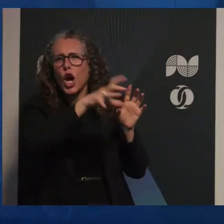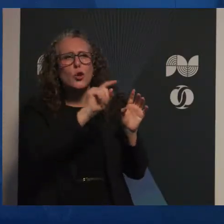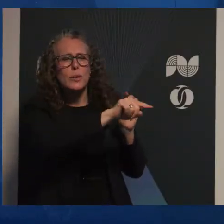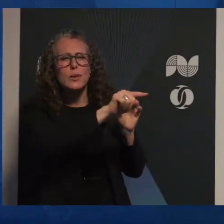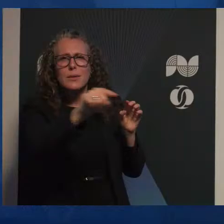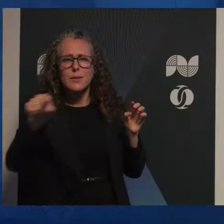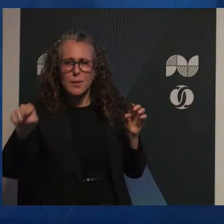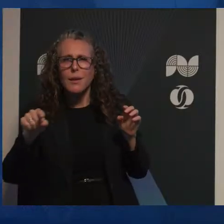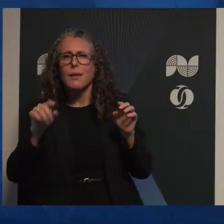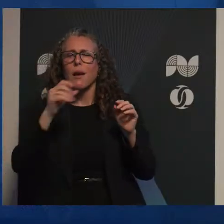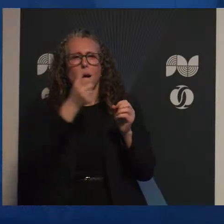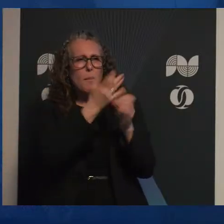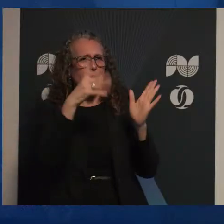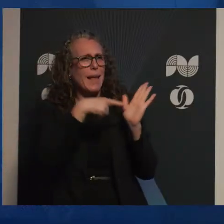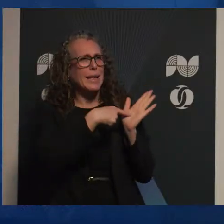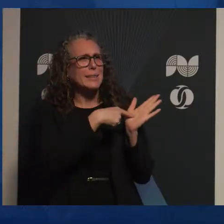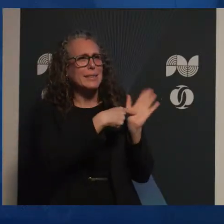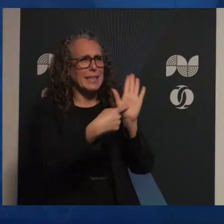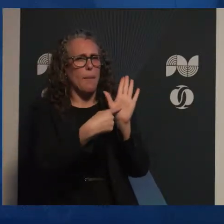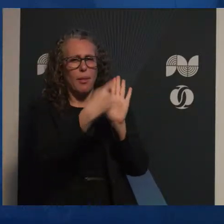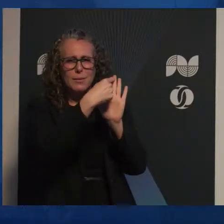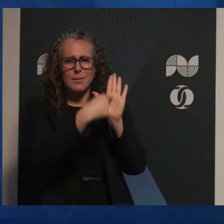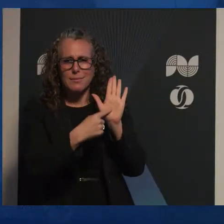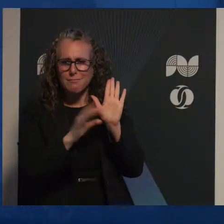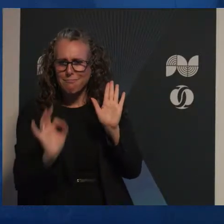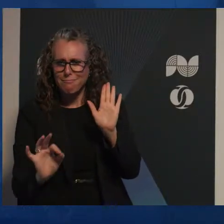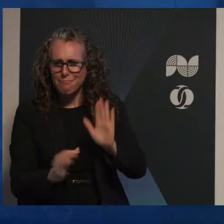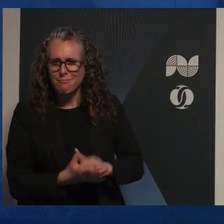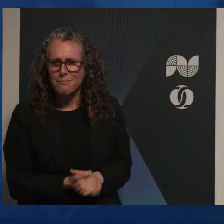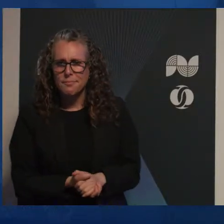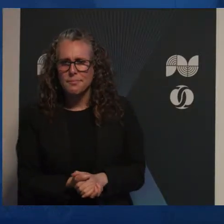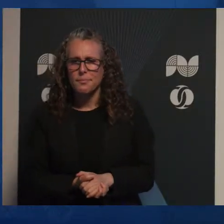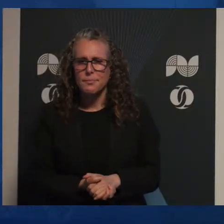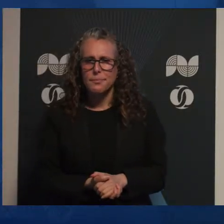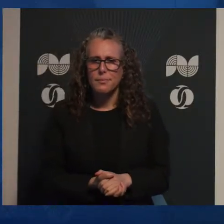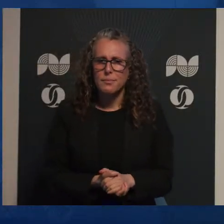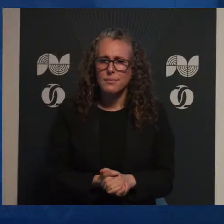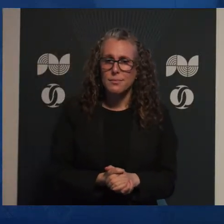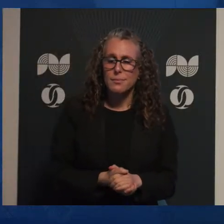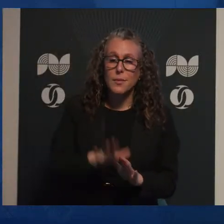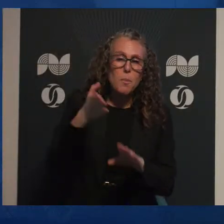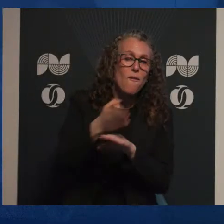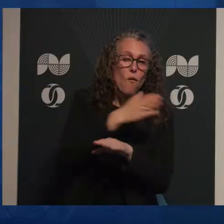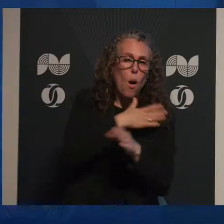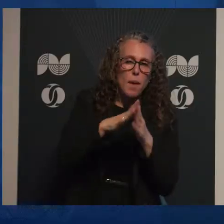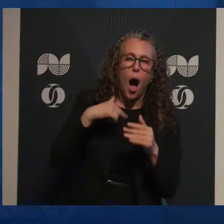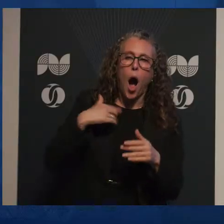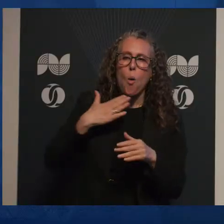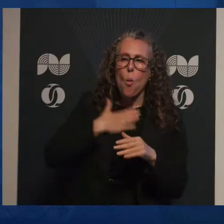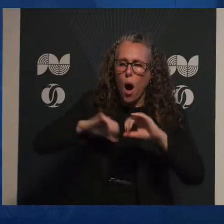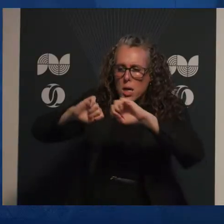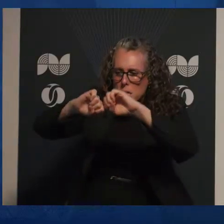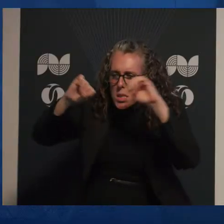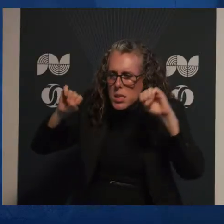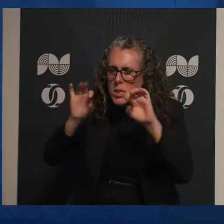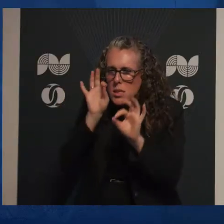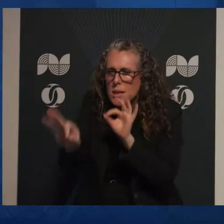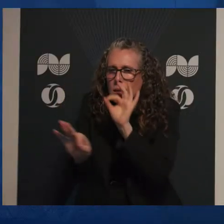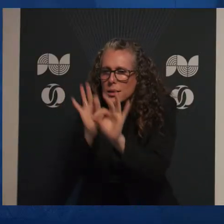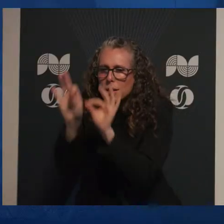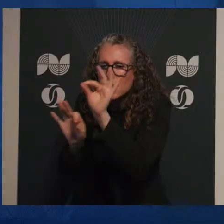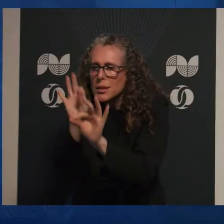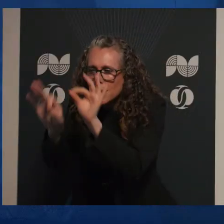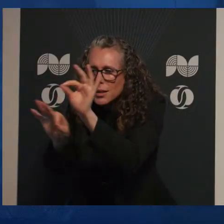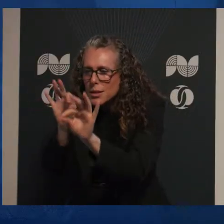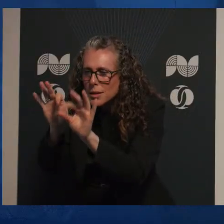more illustrations I wanted to show. Because I said I wanted to probe you a bit. This is a chart of the rise in